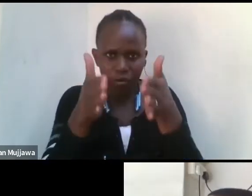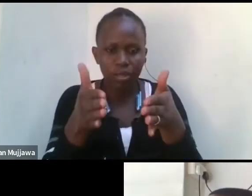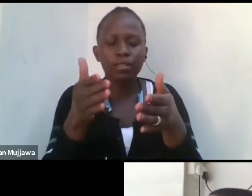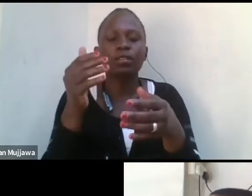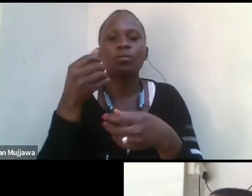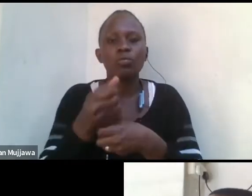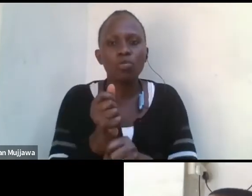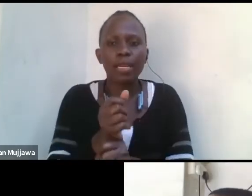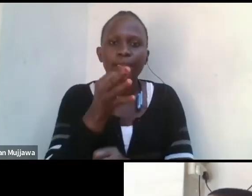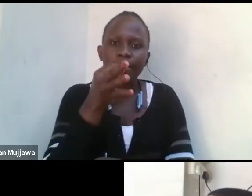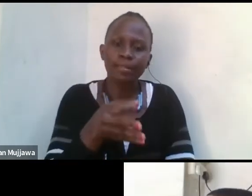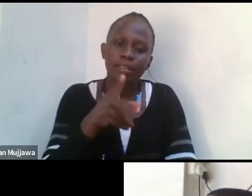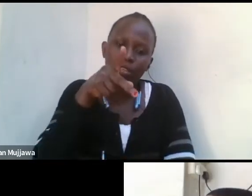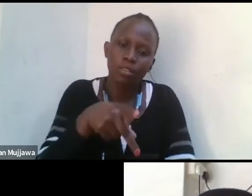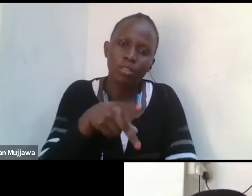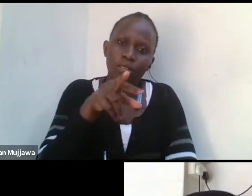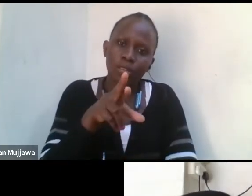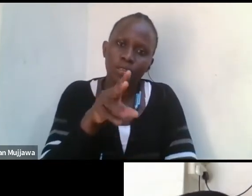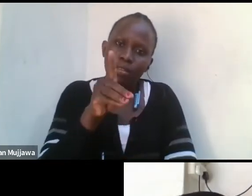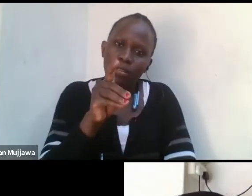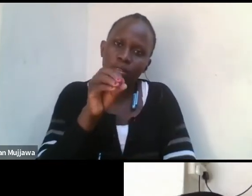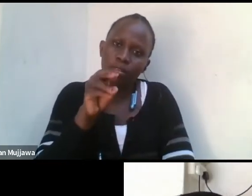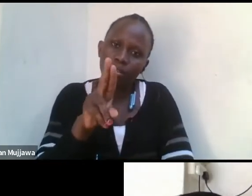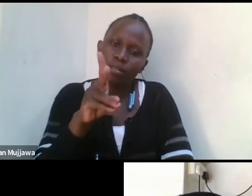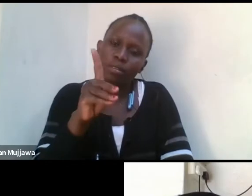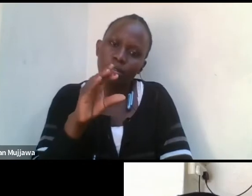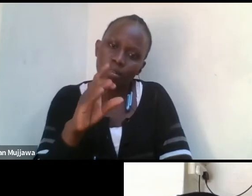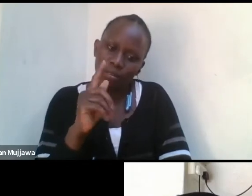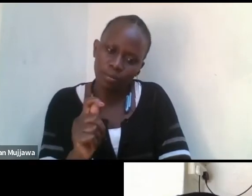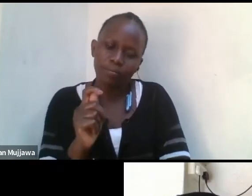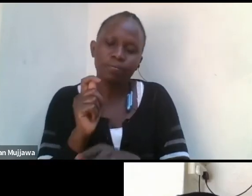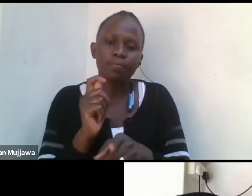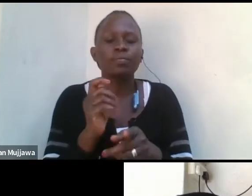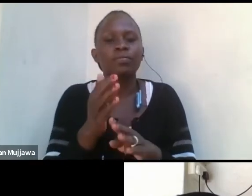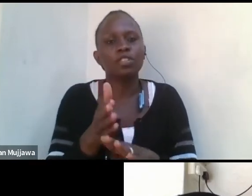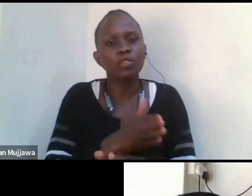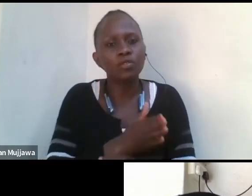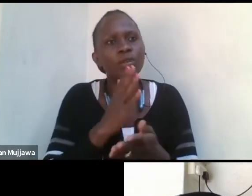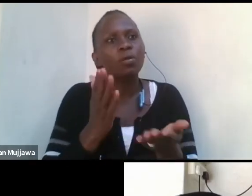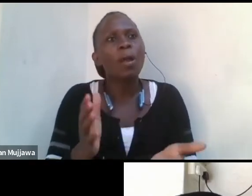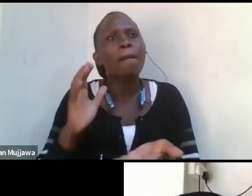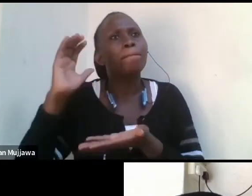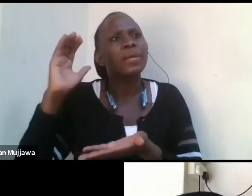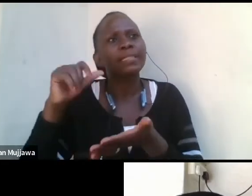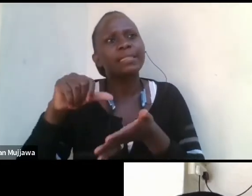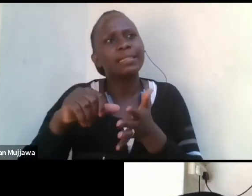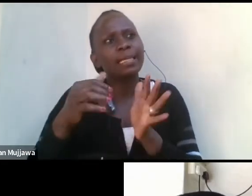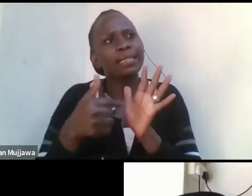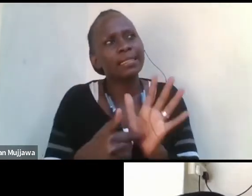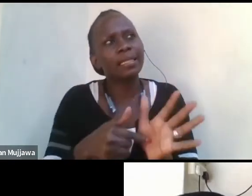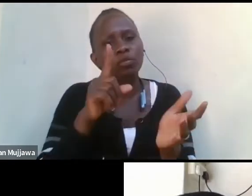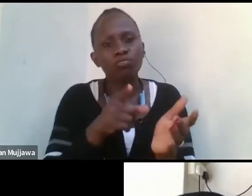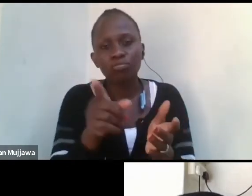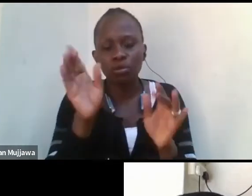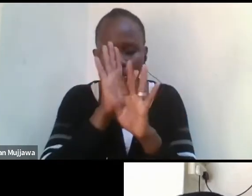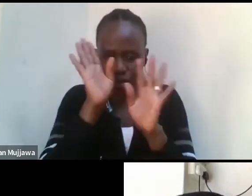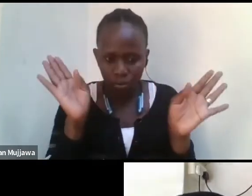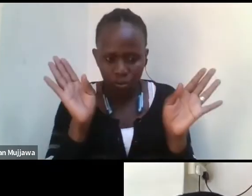that previously were not on our radar. The biggest example, of course, that you all know is the issue of